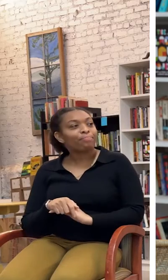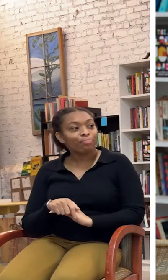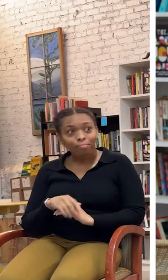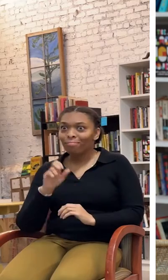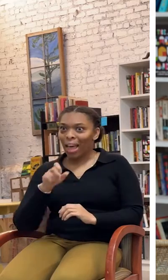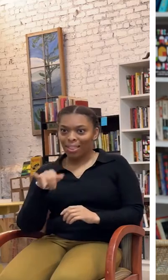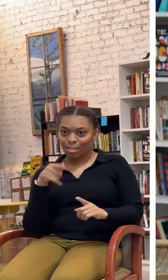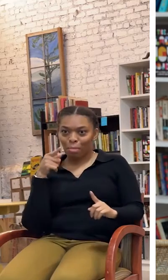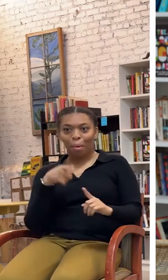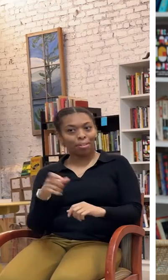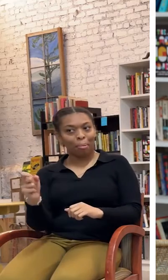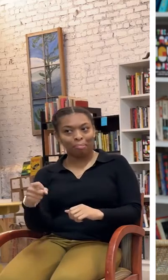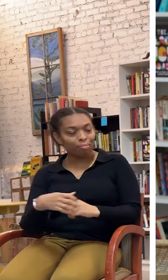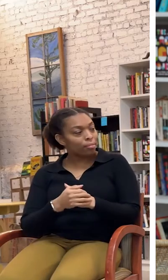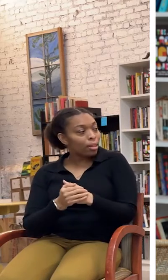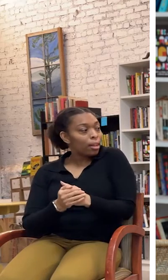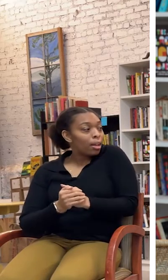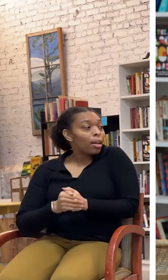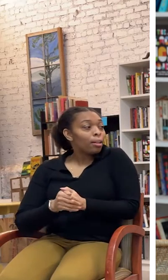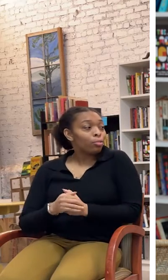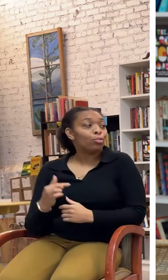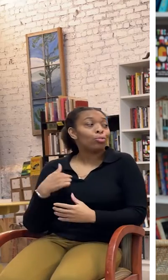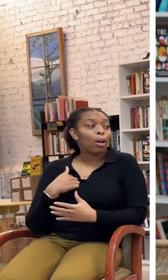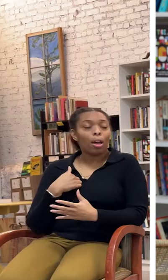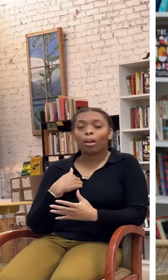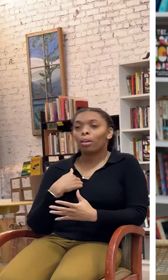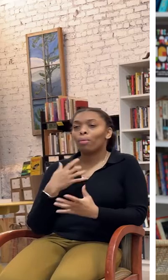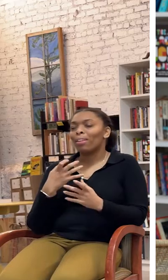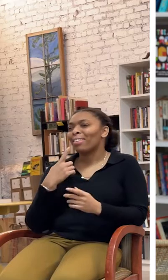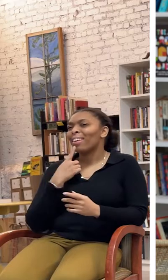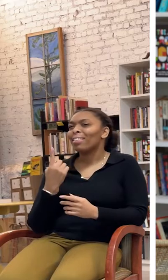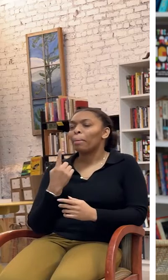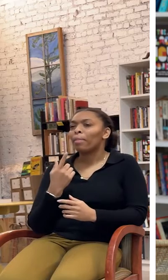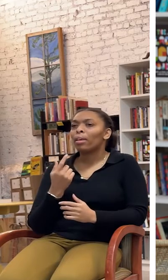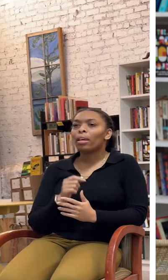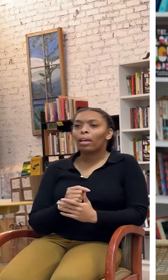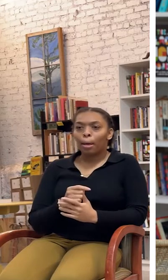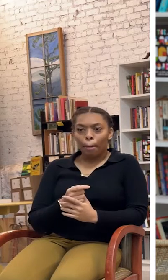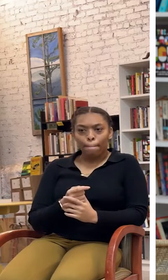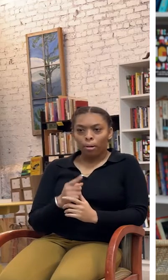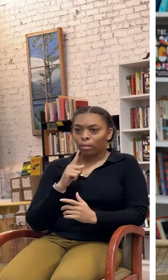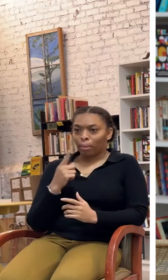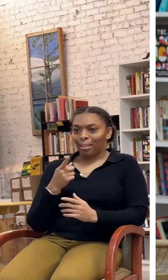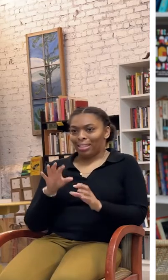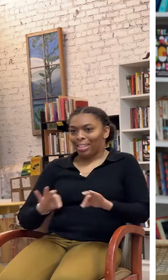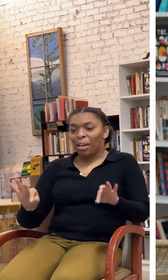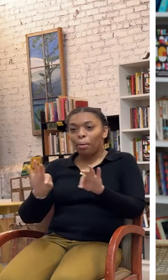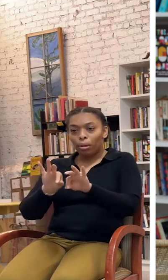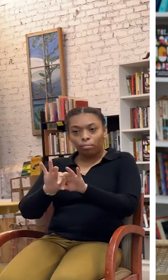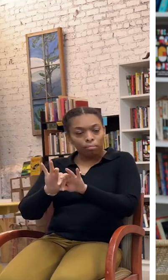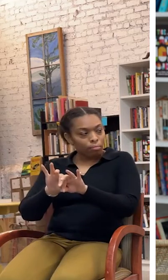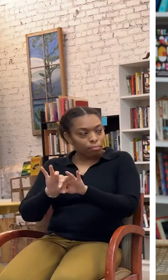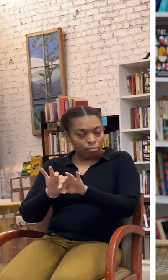That's the point. That's the point. I also want to name something because Angie just talked about it at the end. That's really important, especially because of where we are